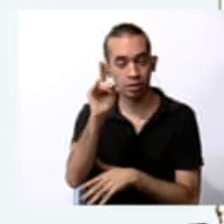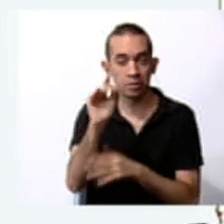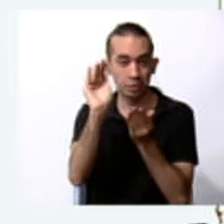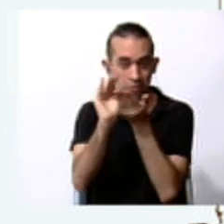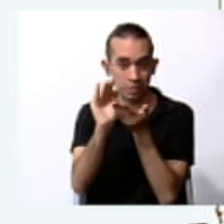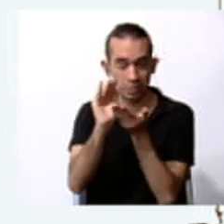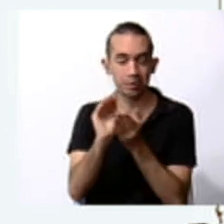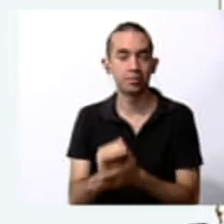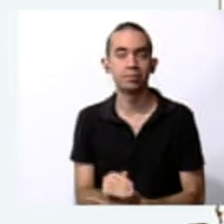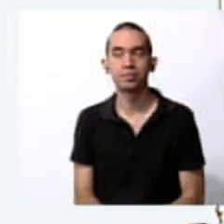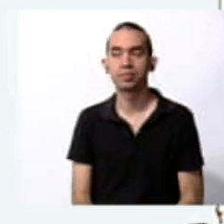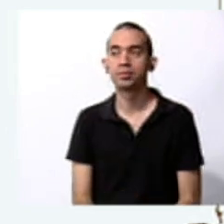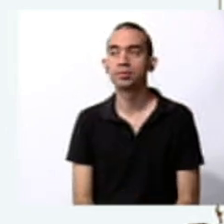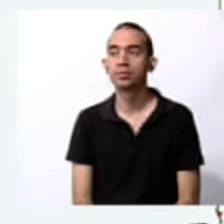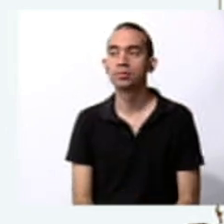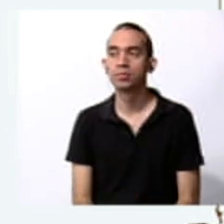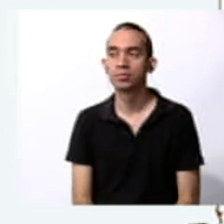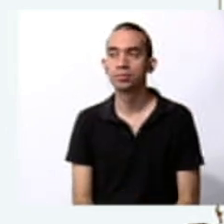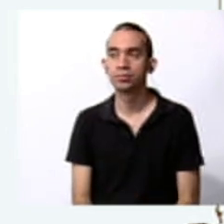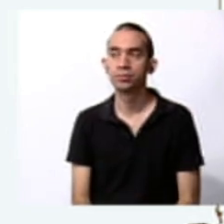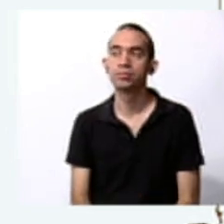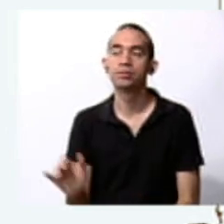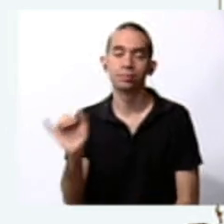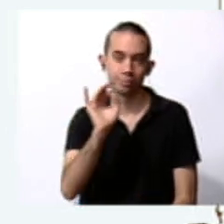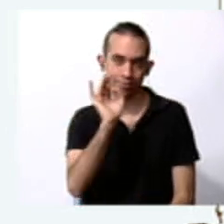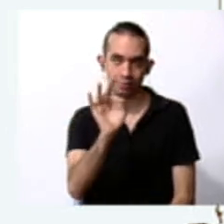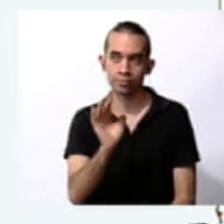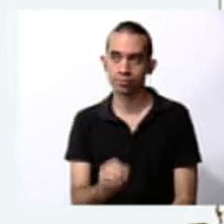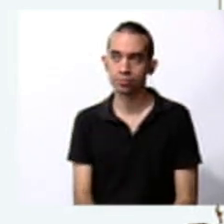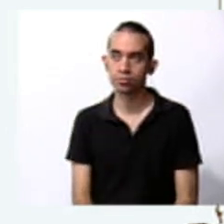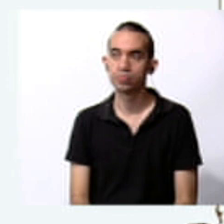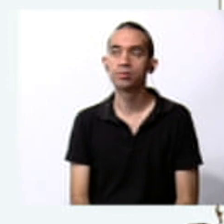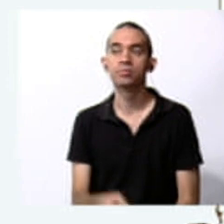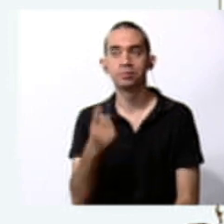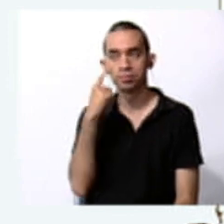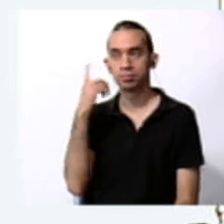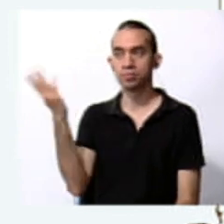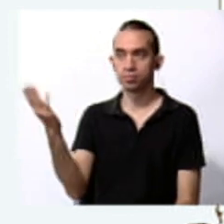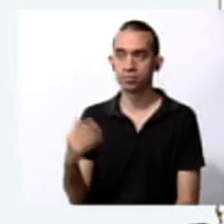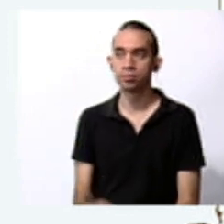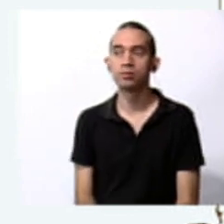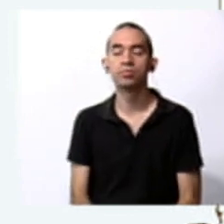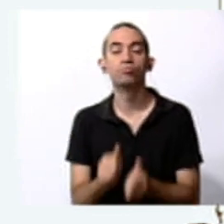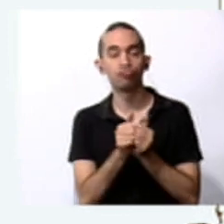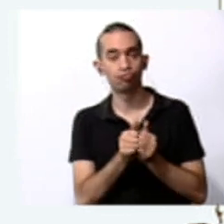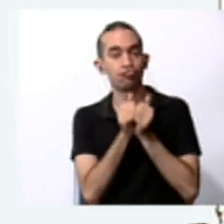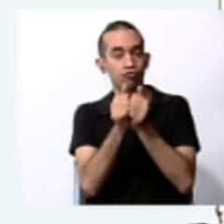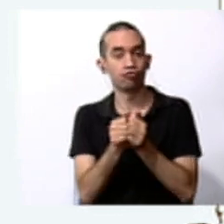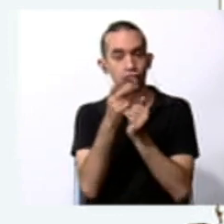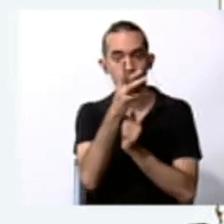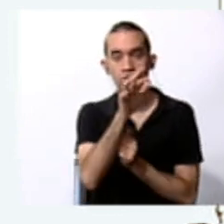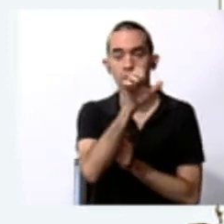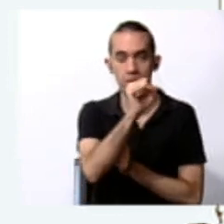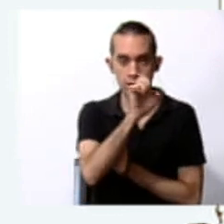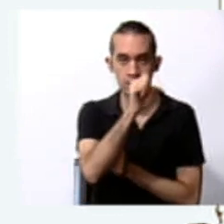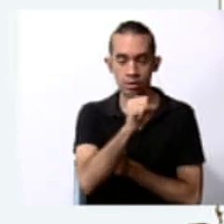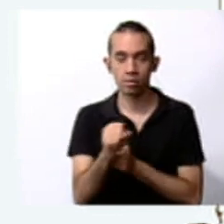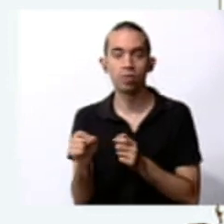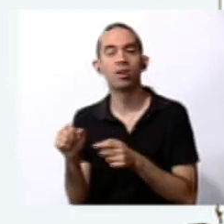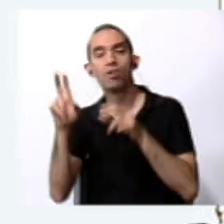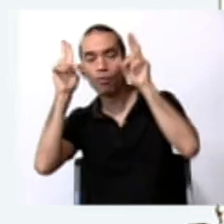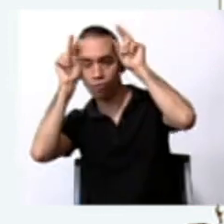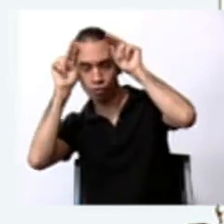bird. And very good. In the story, there were horses and rabbit, and a rabbit.